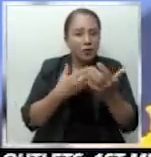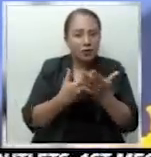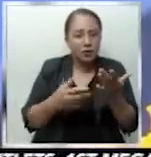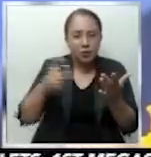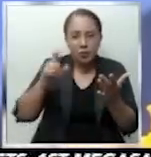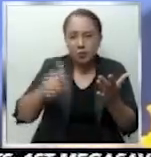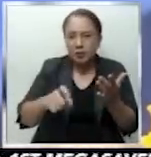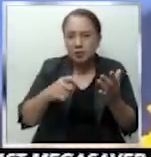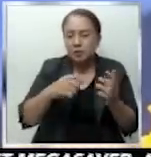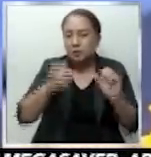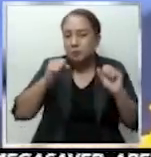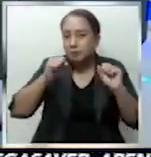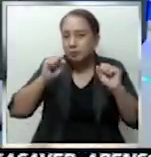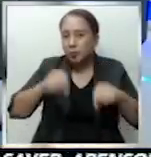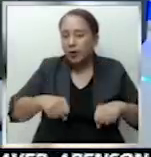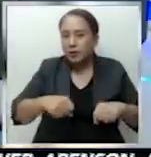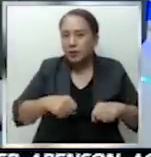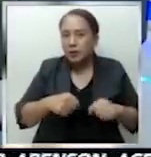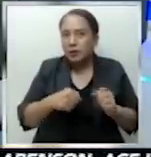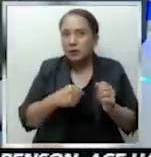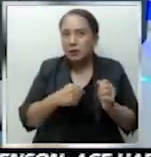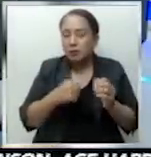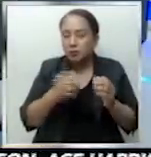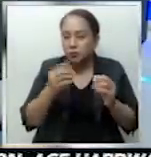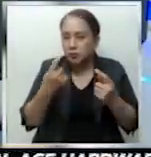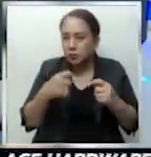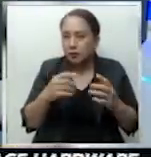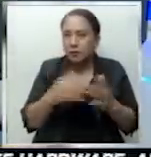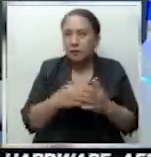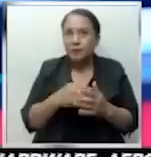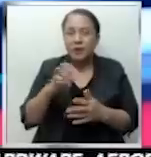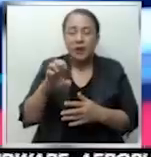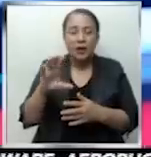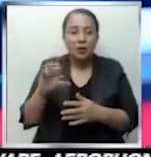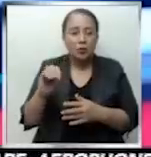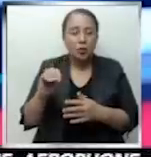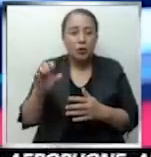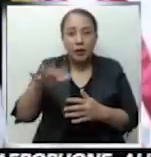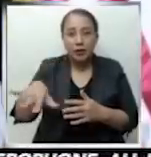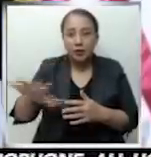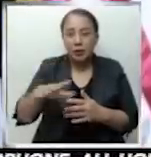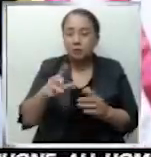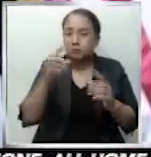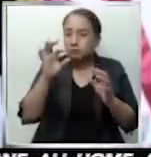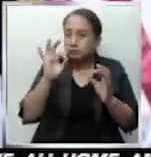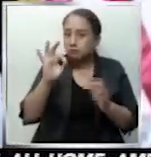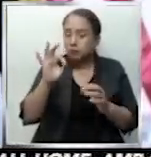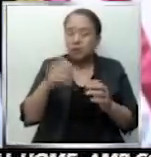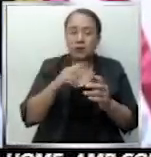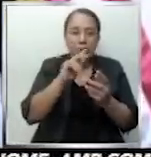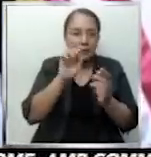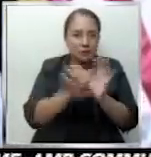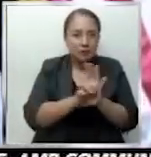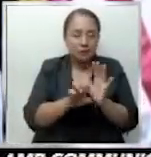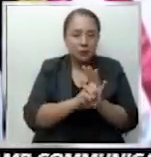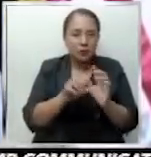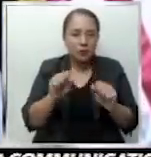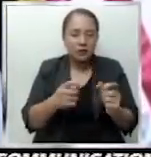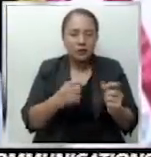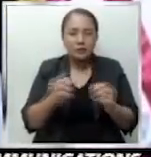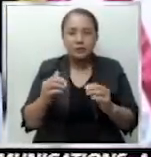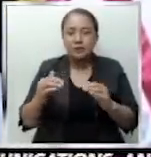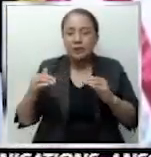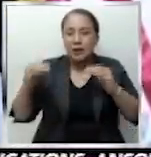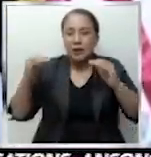possibly exploit further? I think the EDCA sites is a perfect example. Yes. That's one thing that we can do. Ang Enhanced Defense